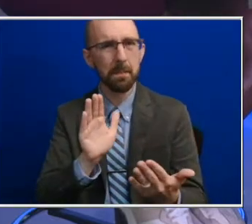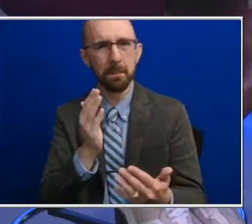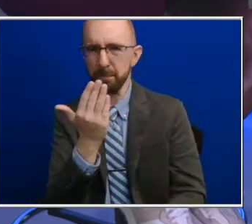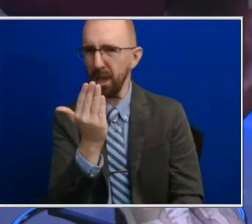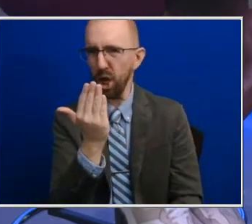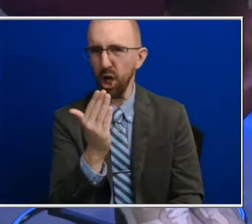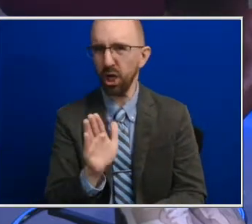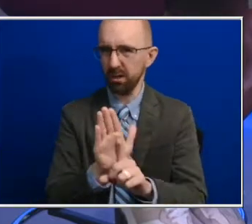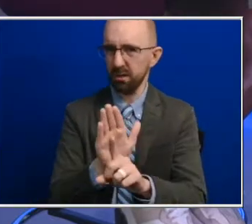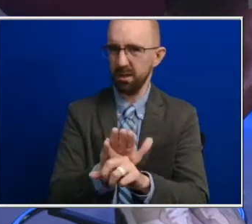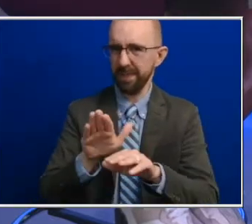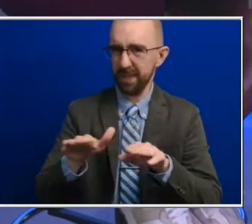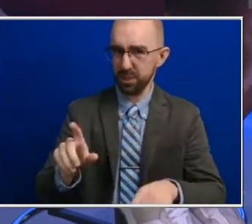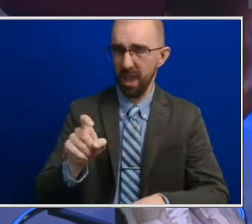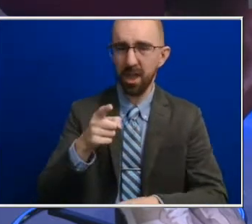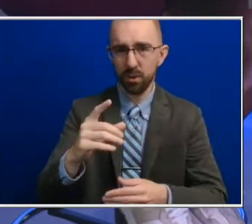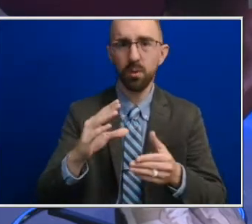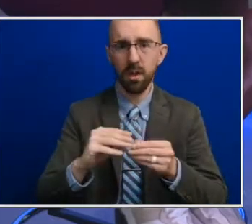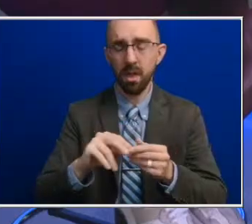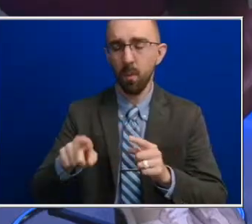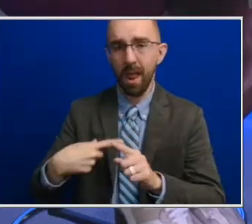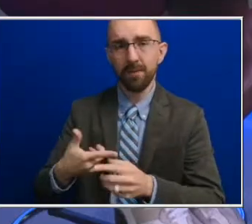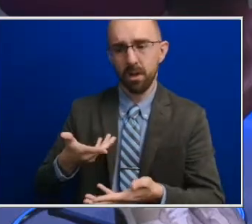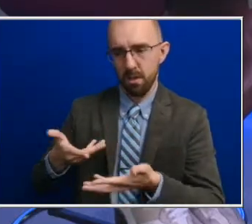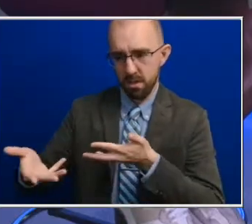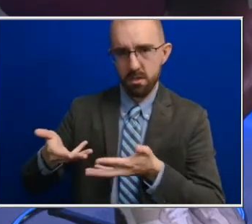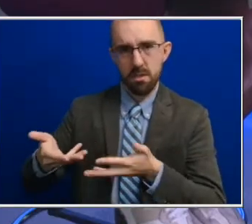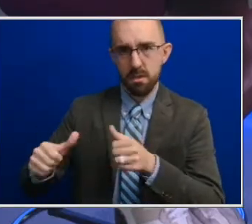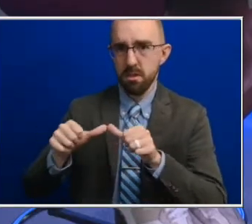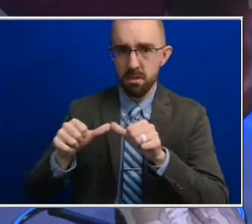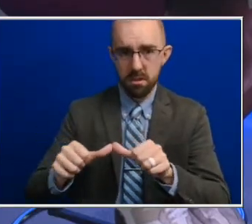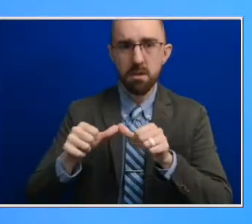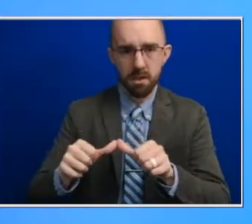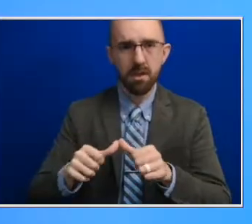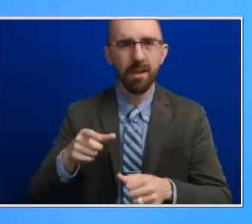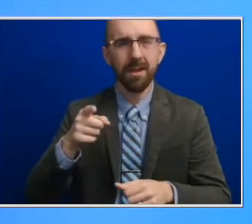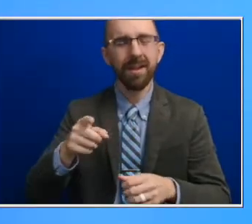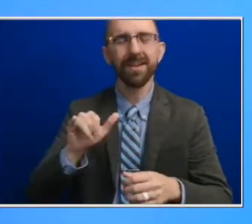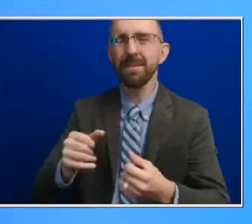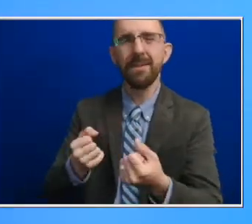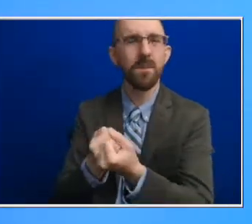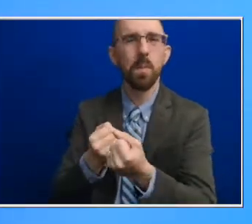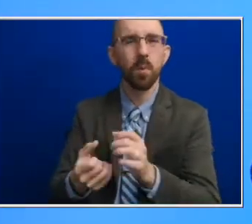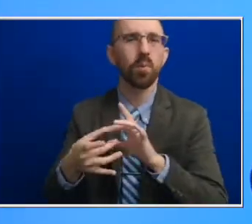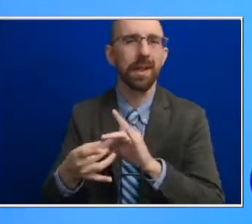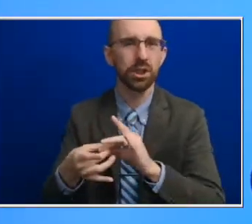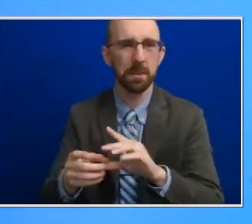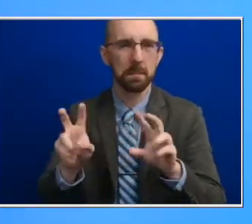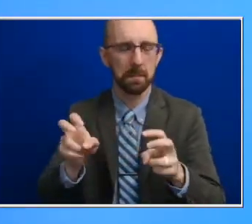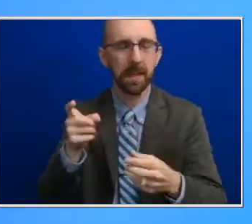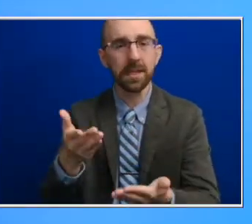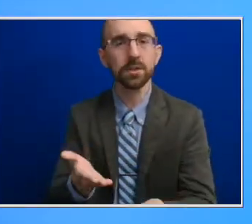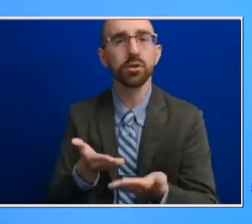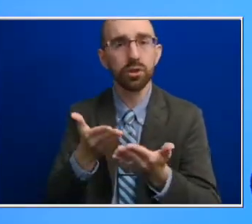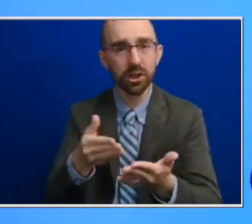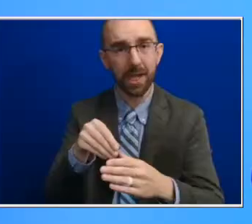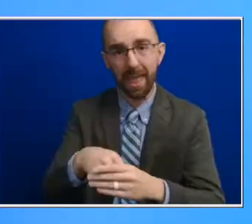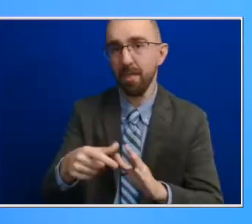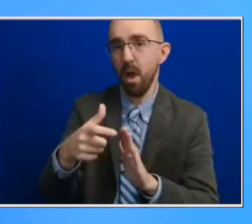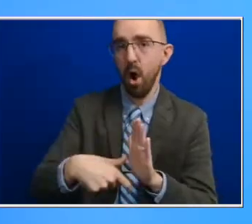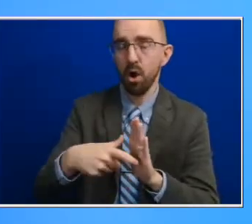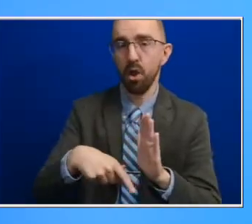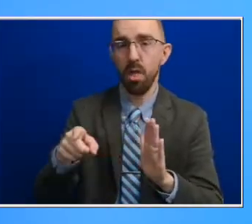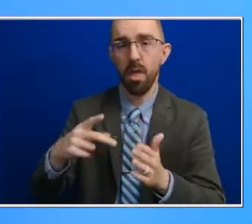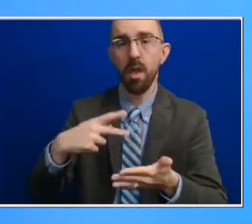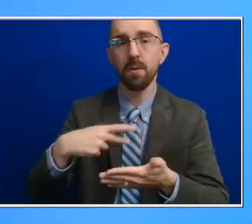child? Because you said the longer you interact. And it's forming that relationship, and there's some suggestion in the article that the program was also